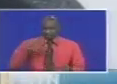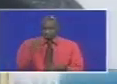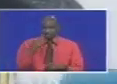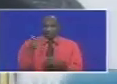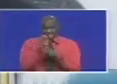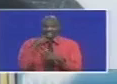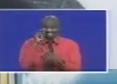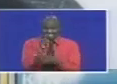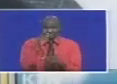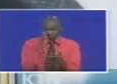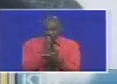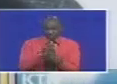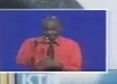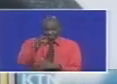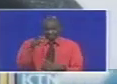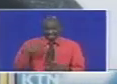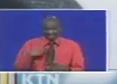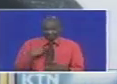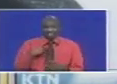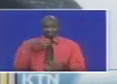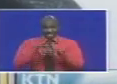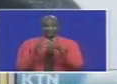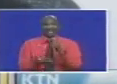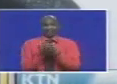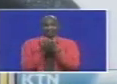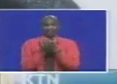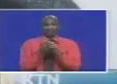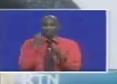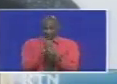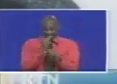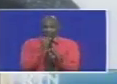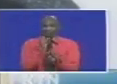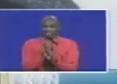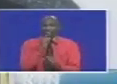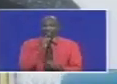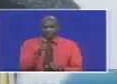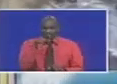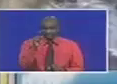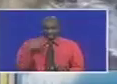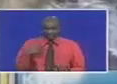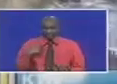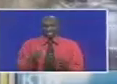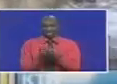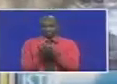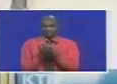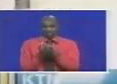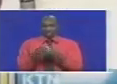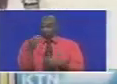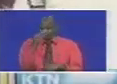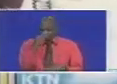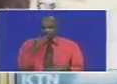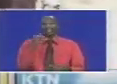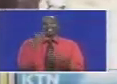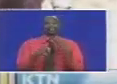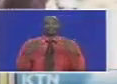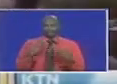has seen actually being reached by the interventions. But we're working to ensure that those hiccups are actually mitigated. Some relief food at last,